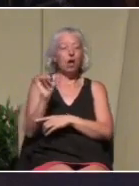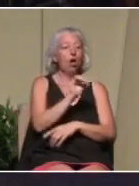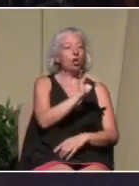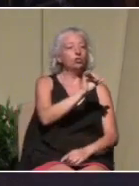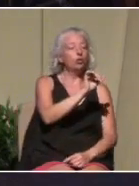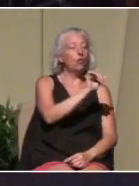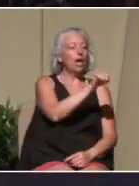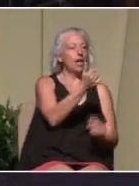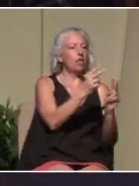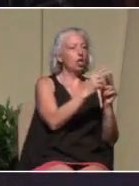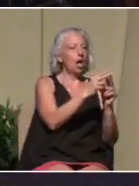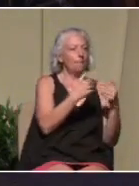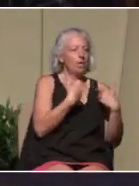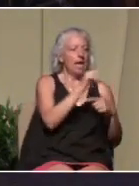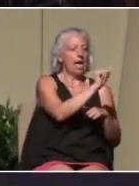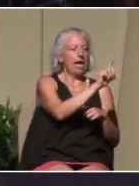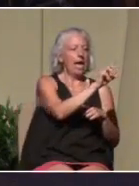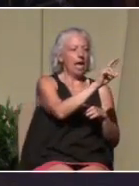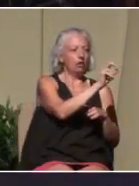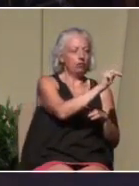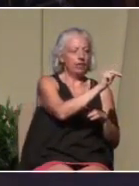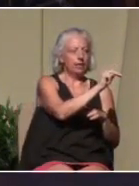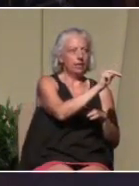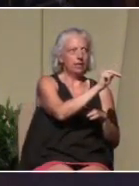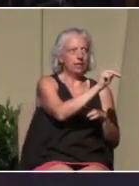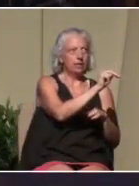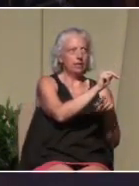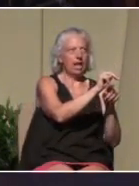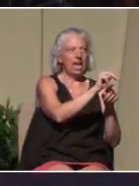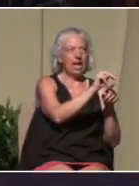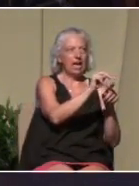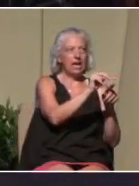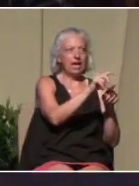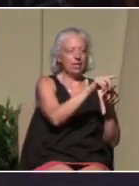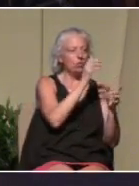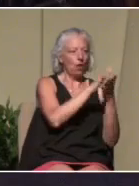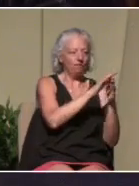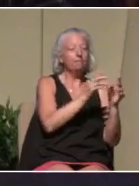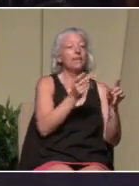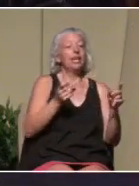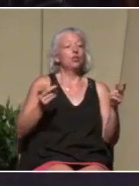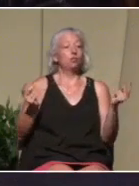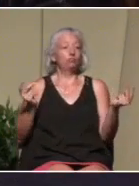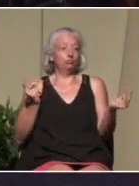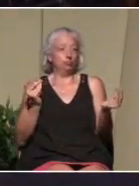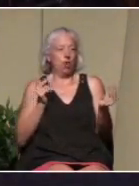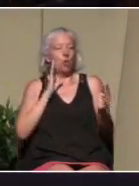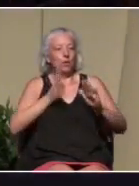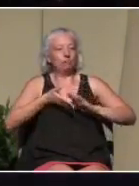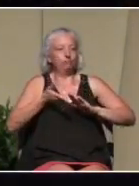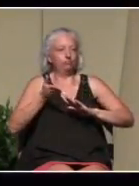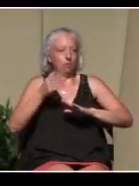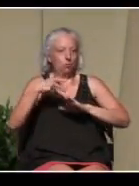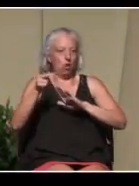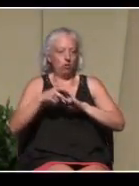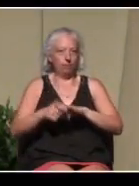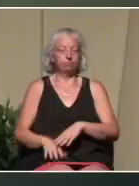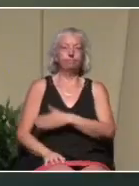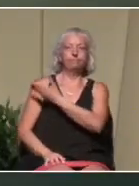the facilitators of this group. Now please watch this short video about the program. Thank you.